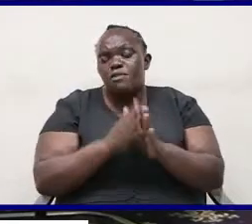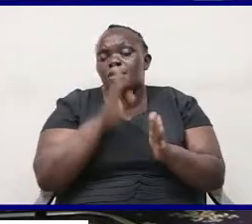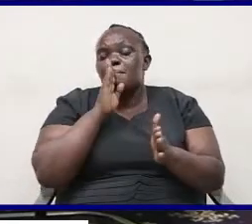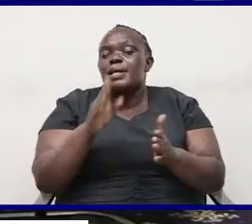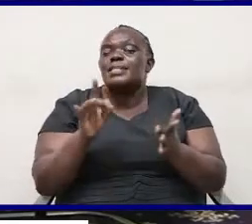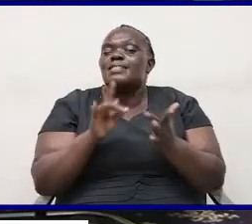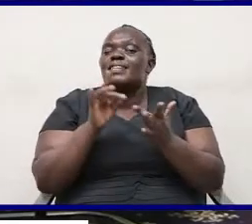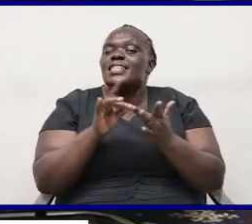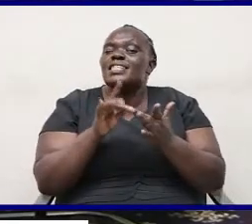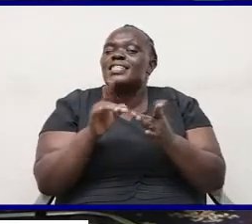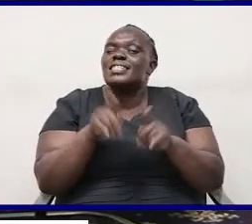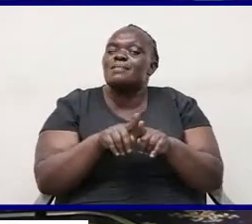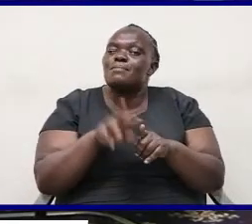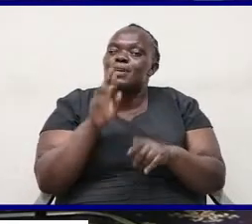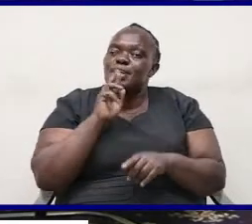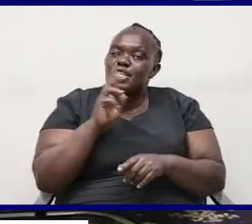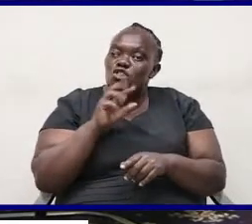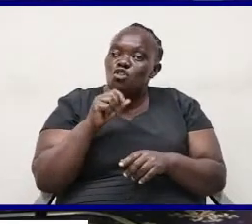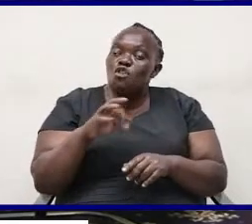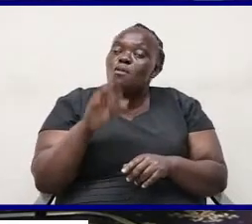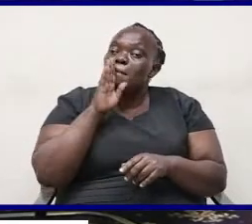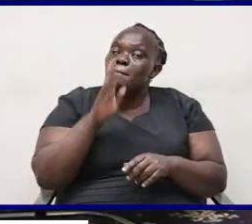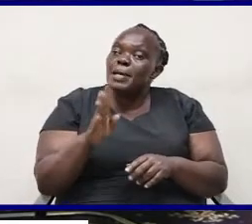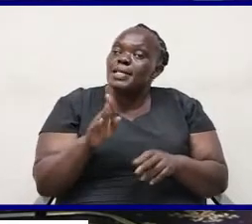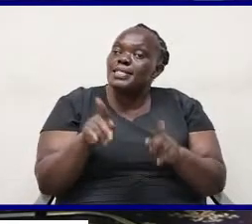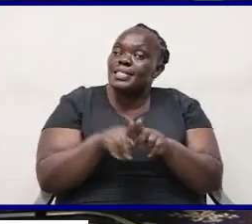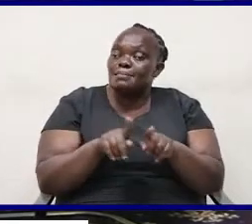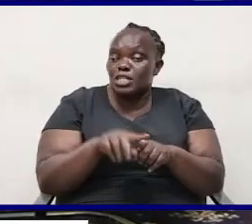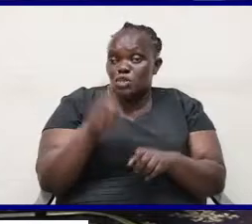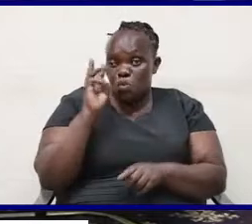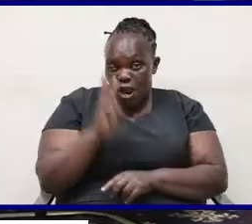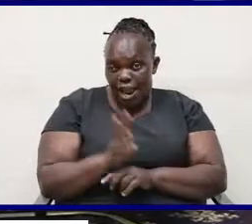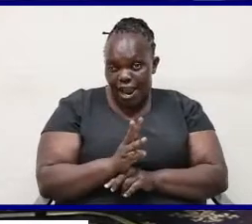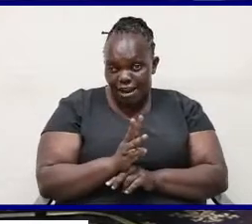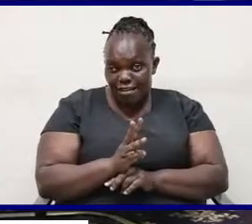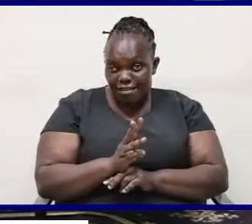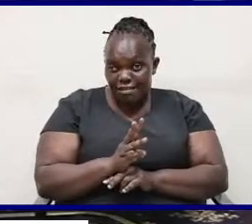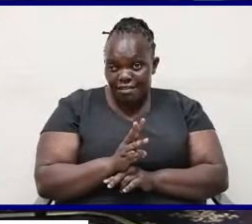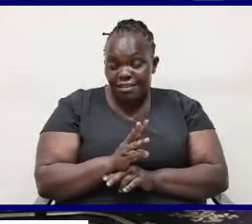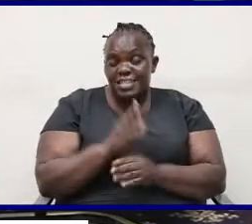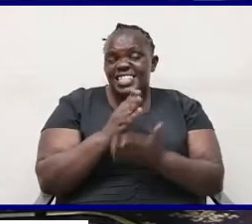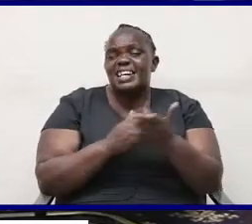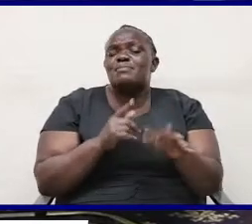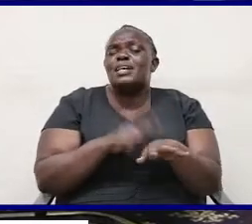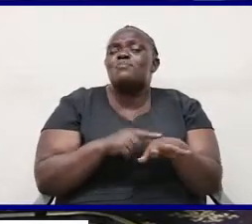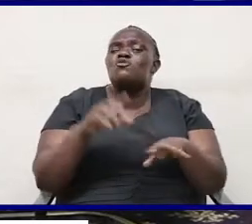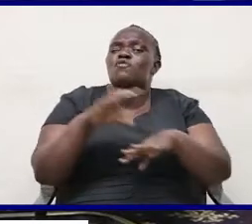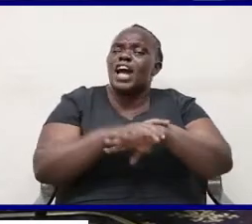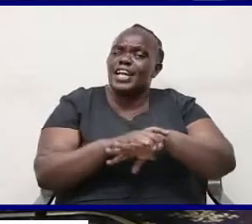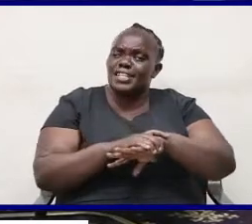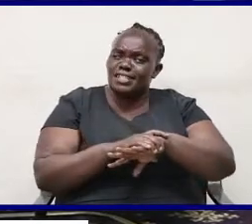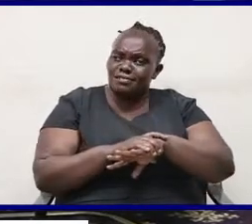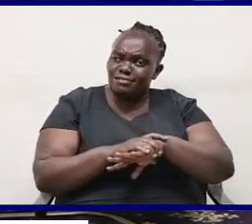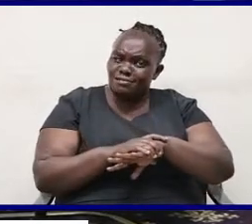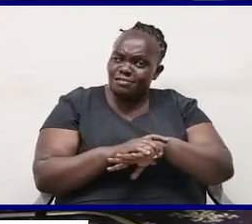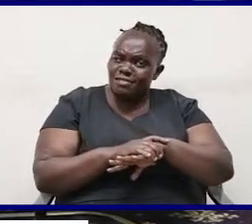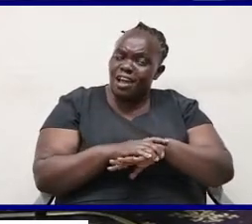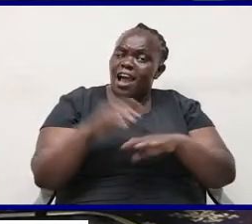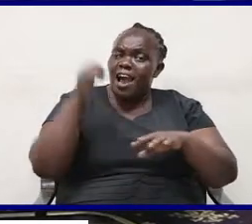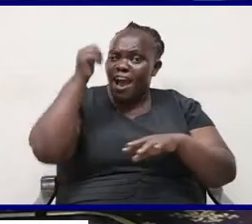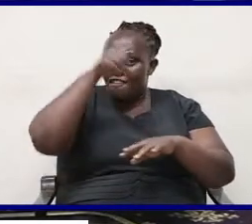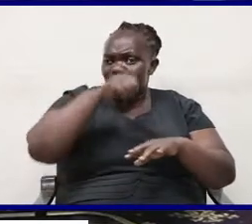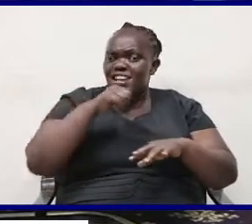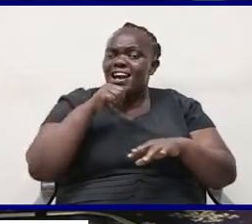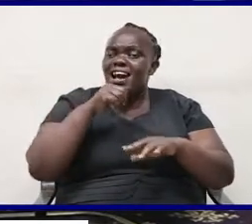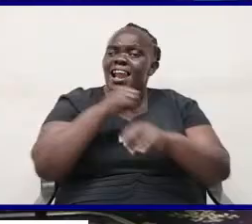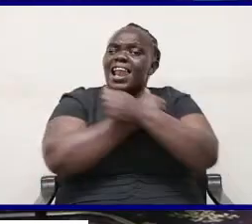specific, because you run the risk of maybe not putting the facts as it were. And sometimes you find that Africans,